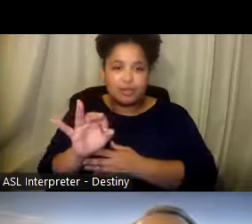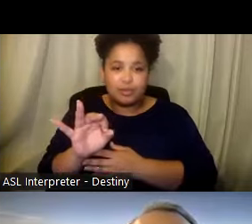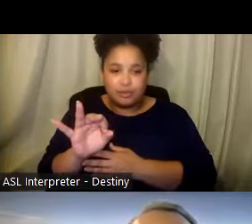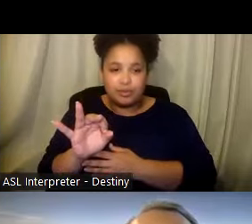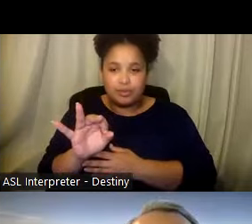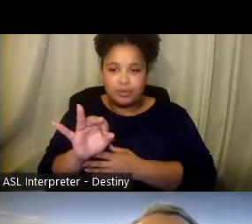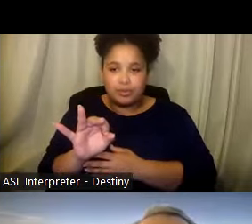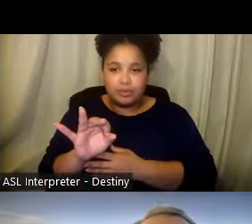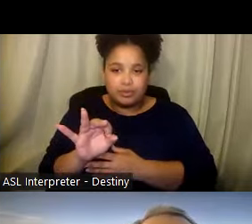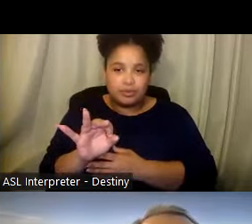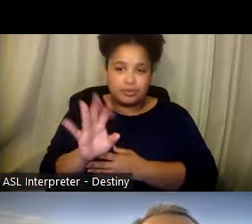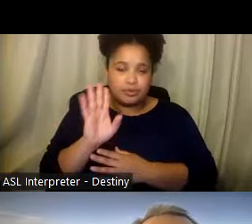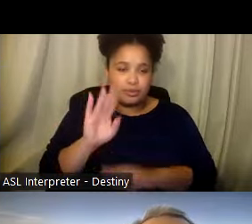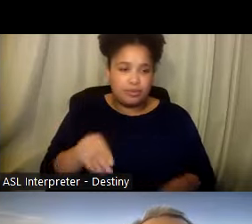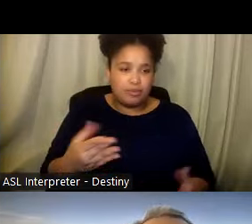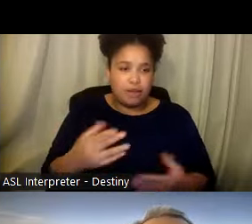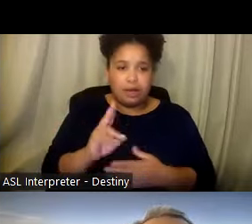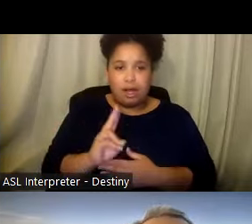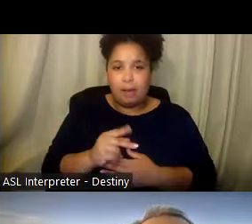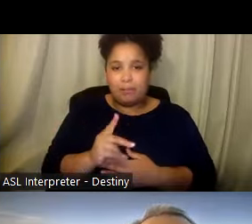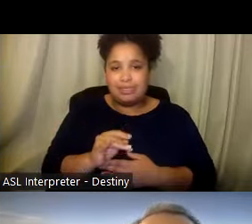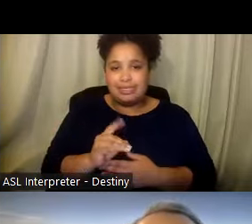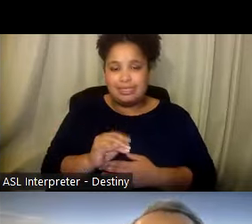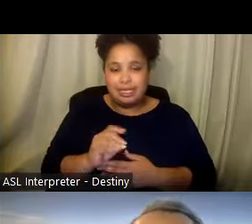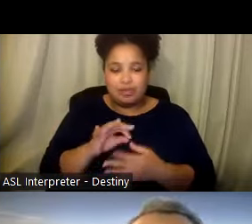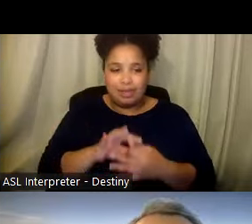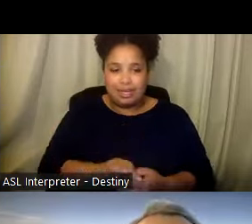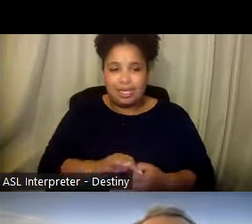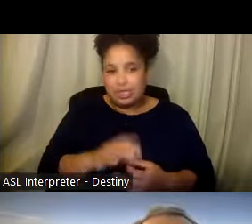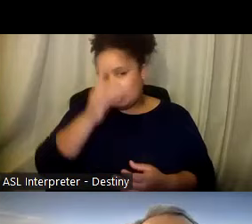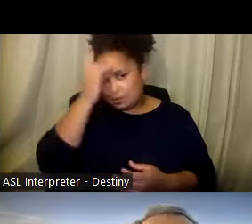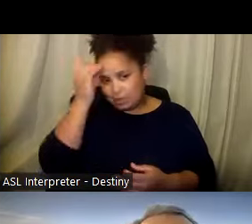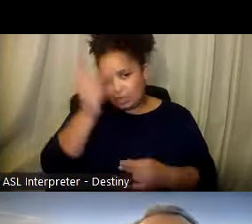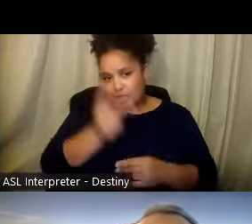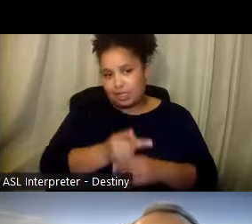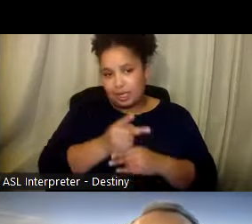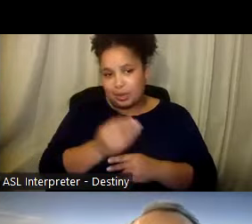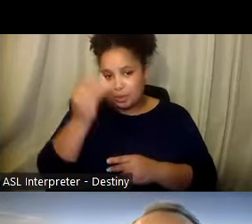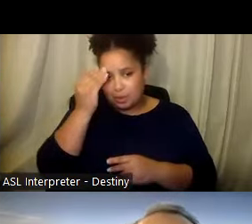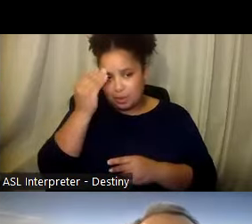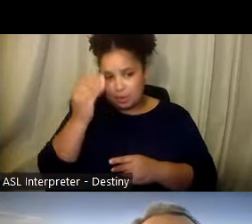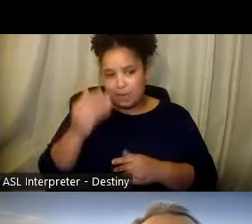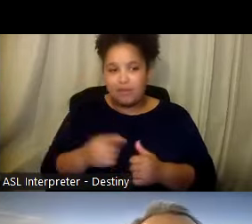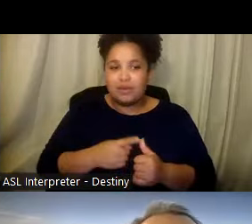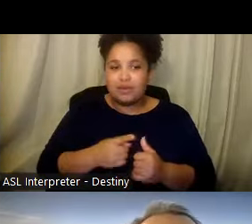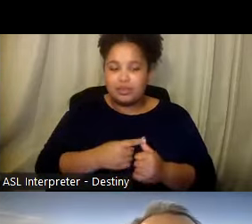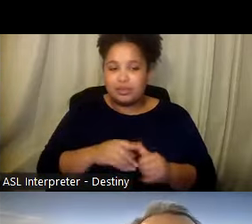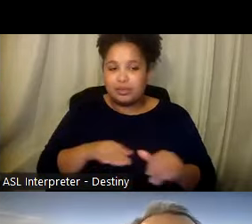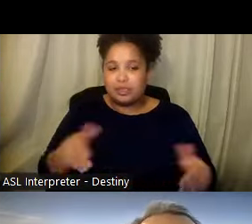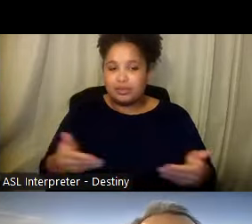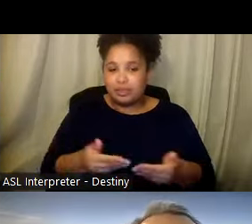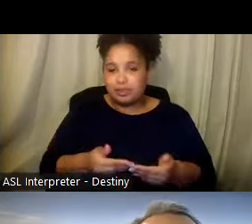will provide all of us an update on Dementia Care Aware. So first of all, I'd like to